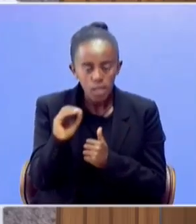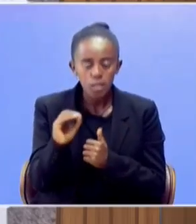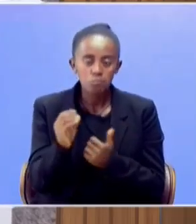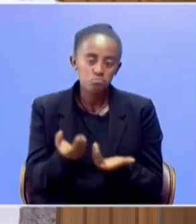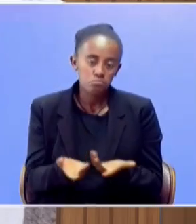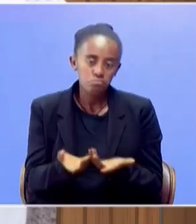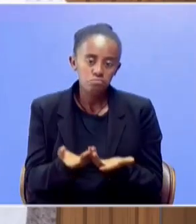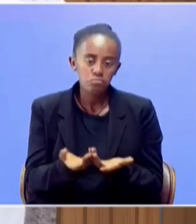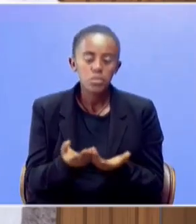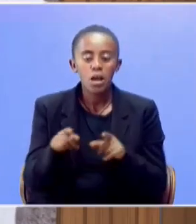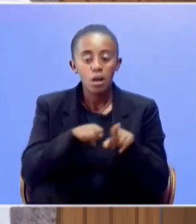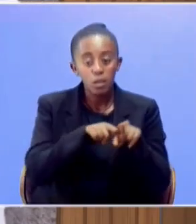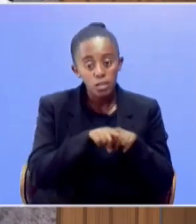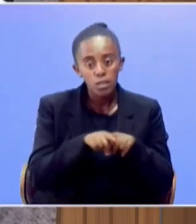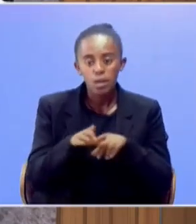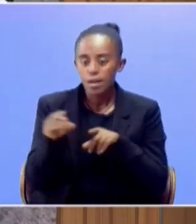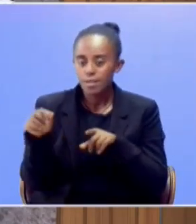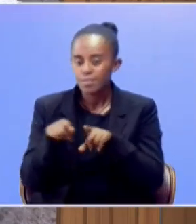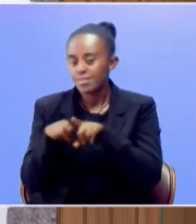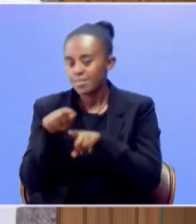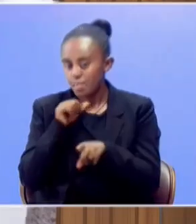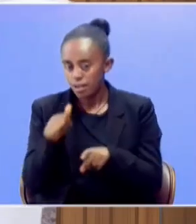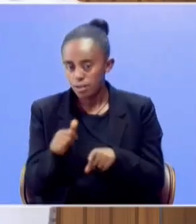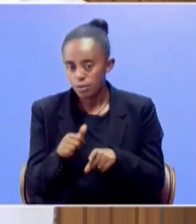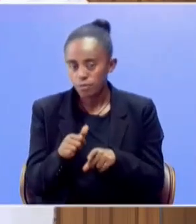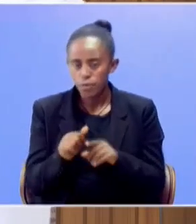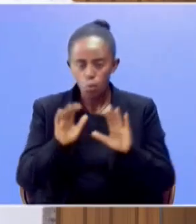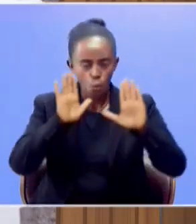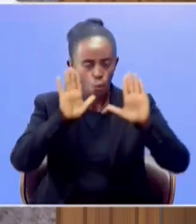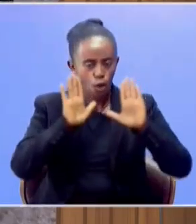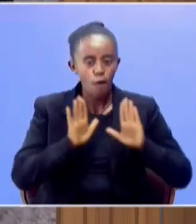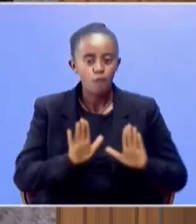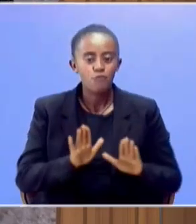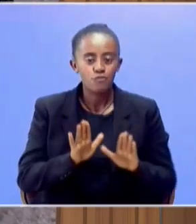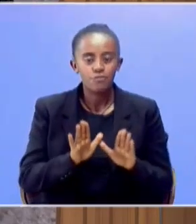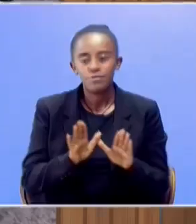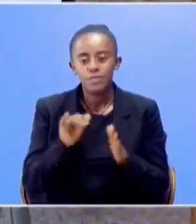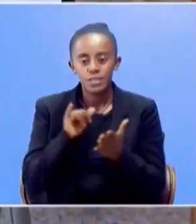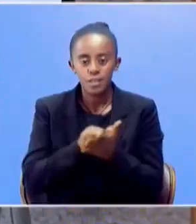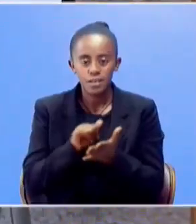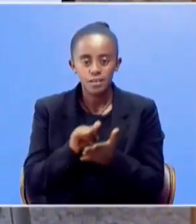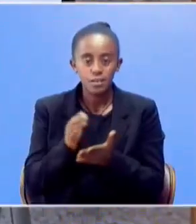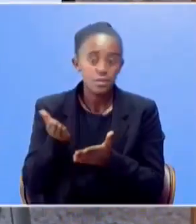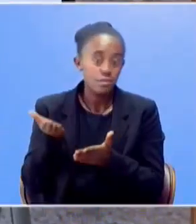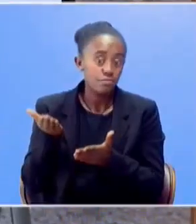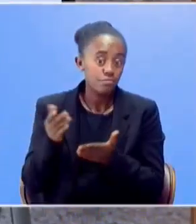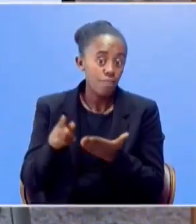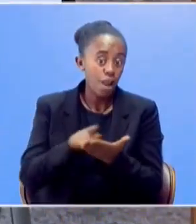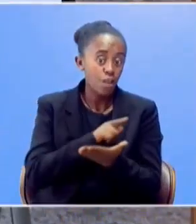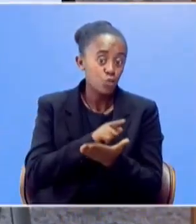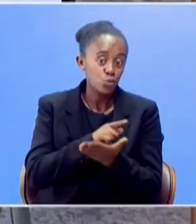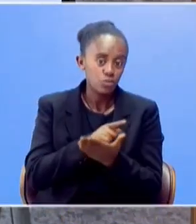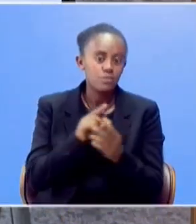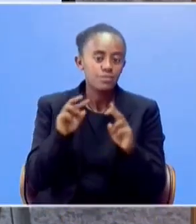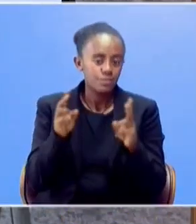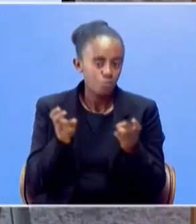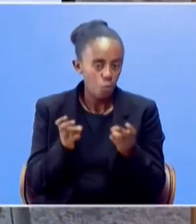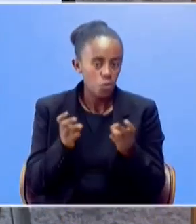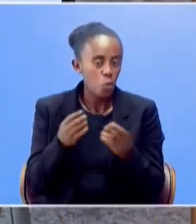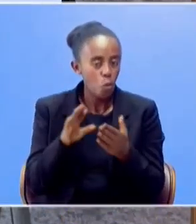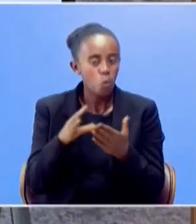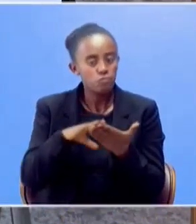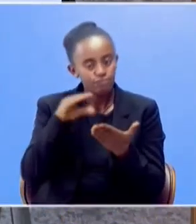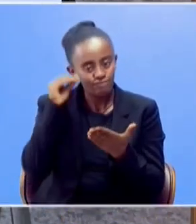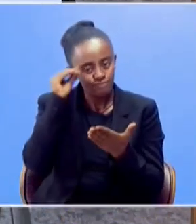opinion, agree, and disagree. Wonderful. That is our last week's topic or lesson.